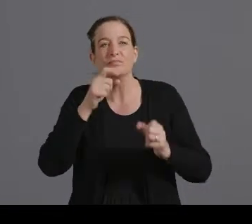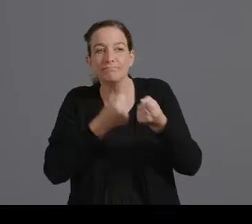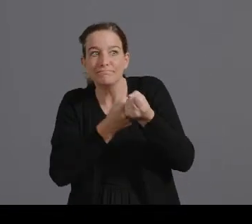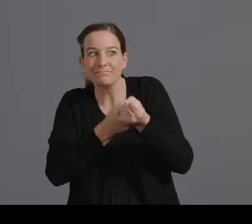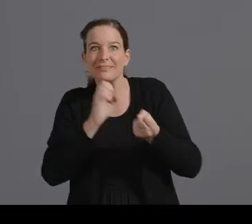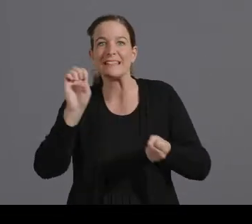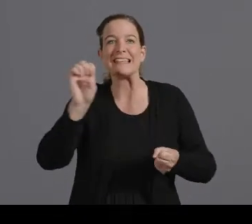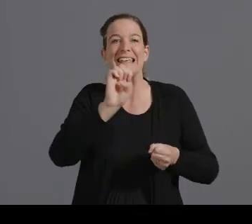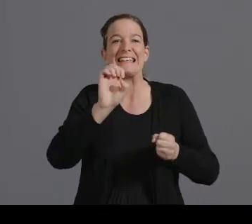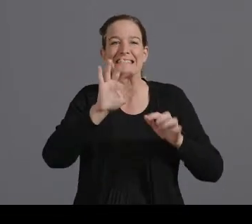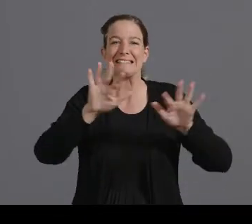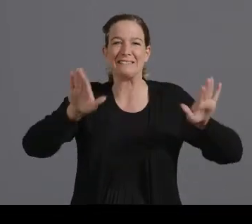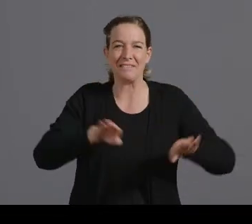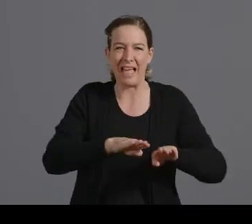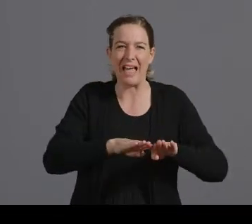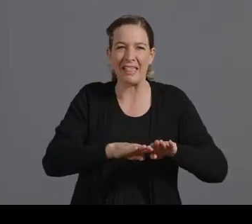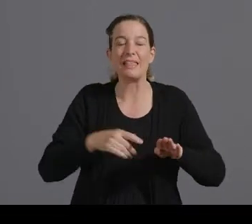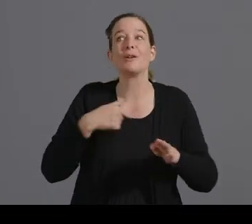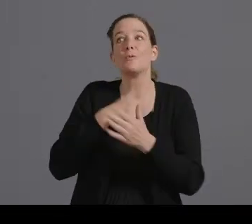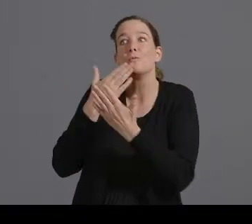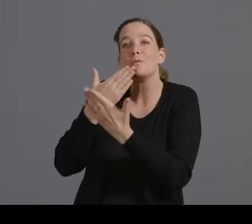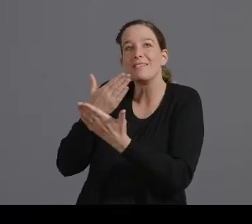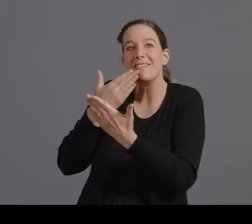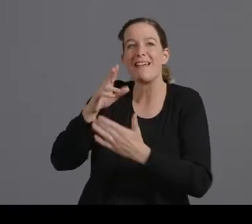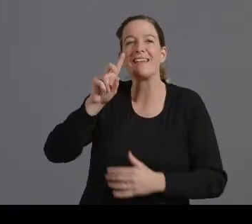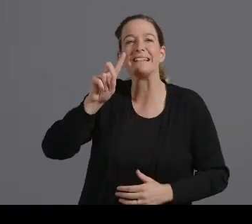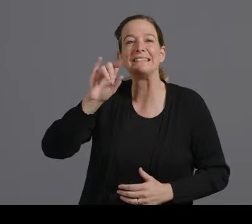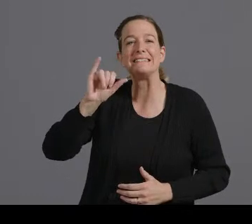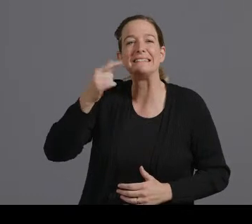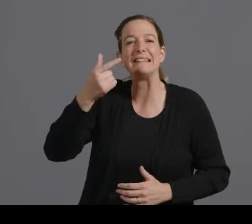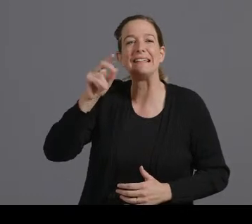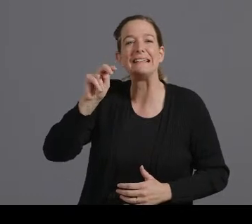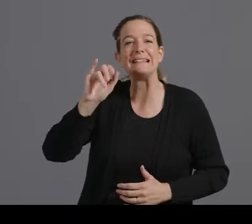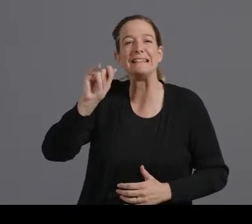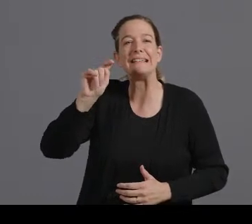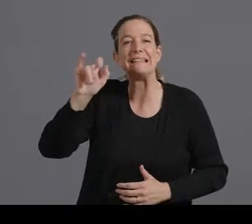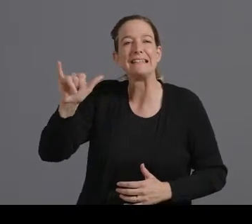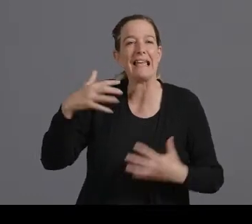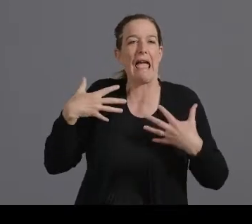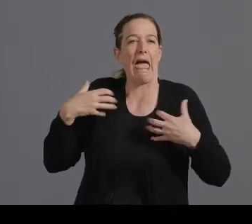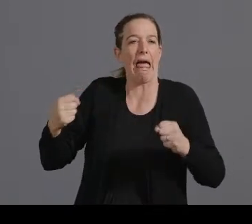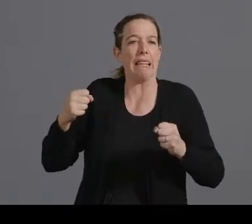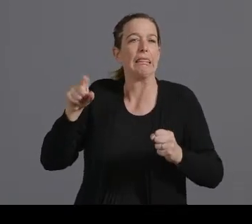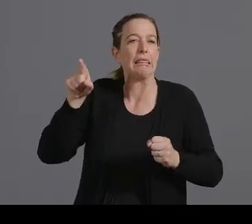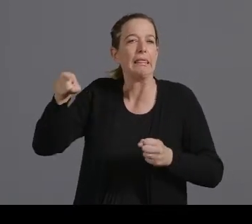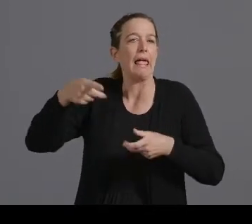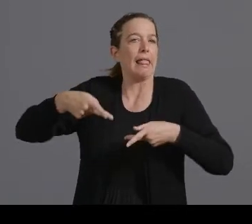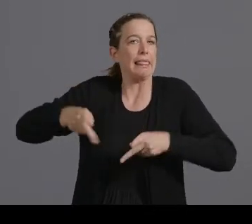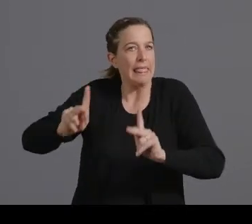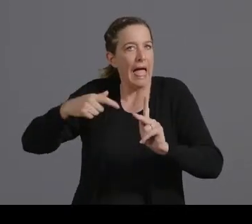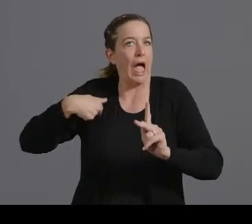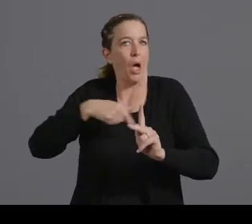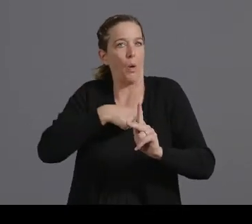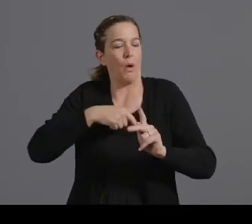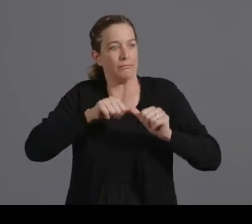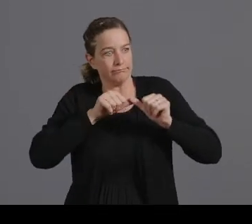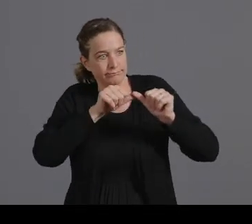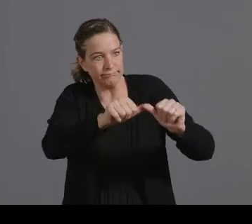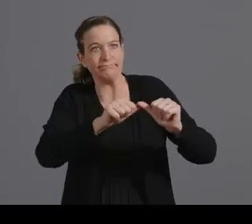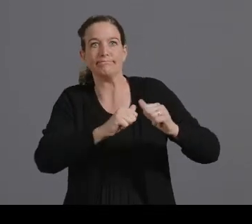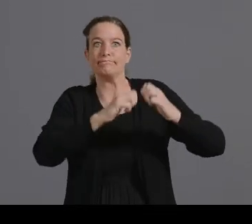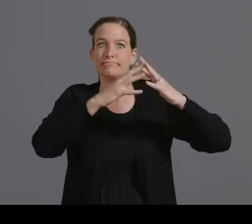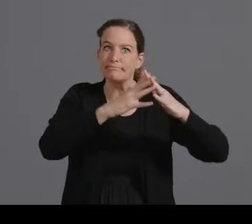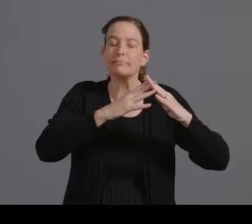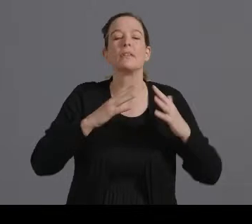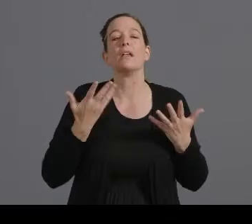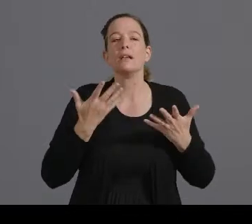Dignity Health for allowing us to continue on with the pod. They in Maricopa County have provided a lot of infrastructure